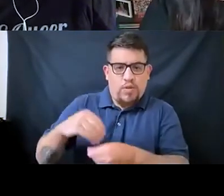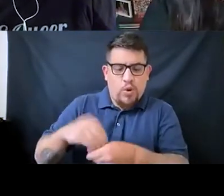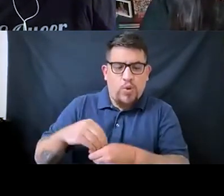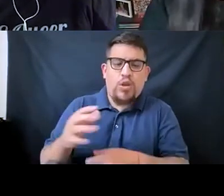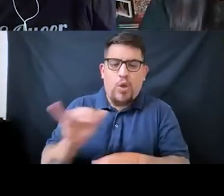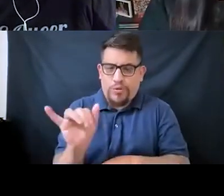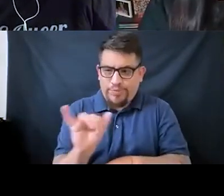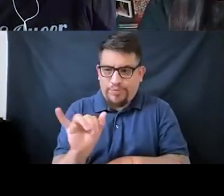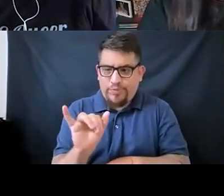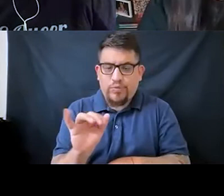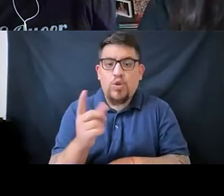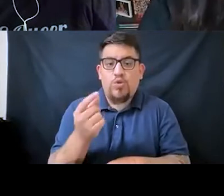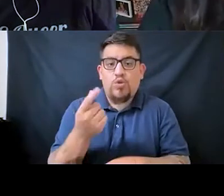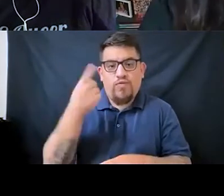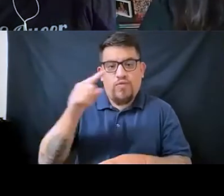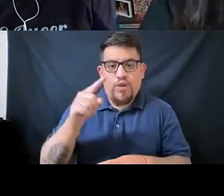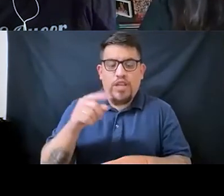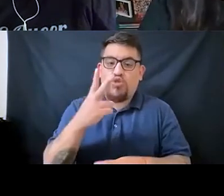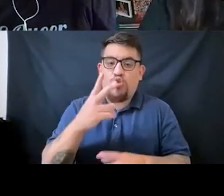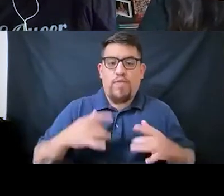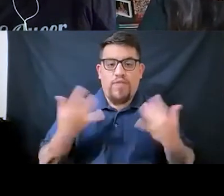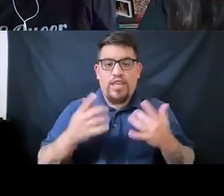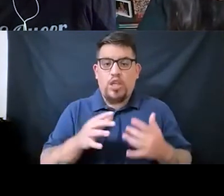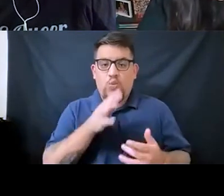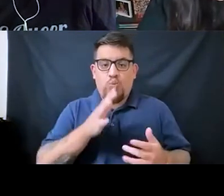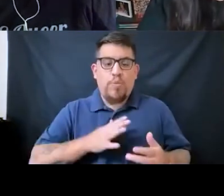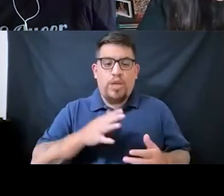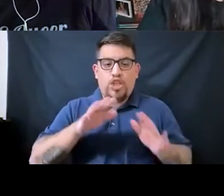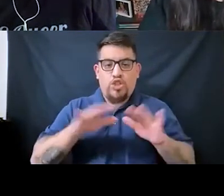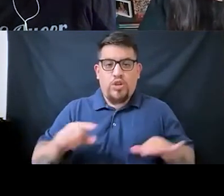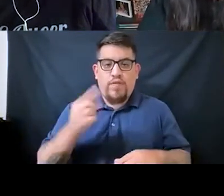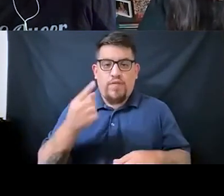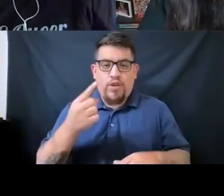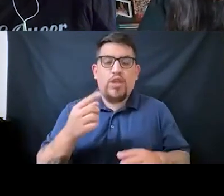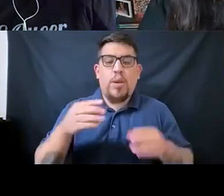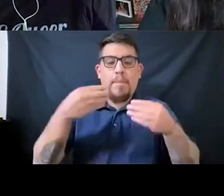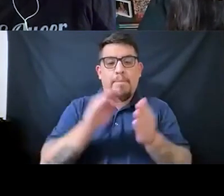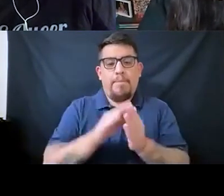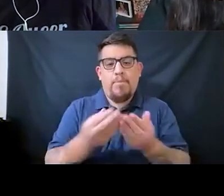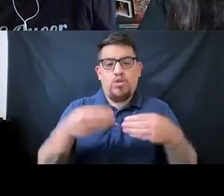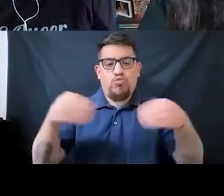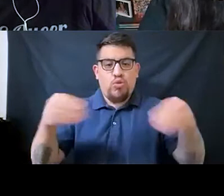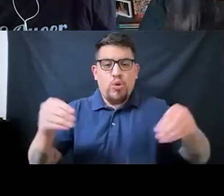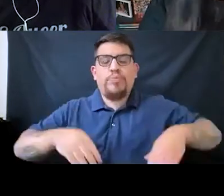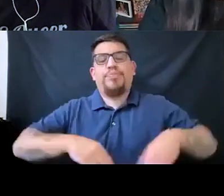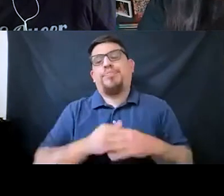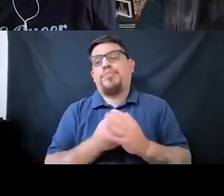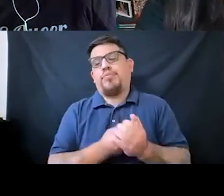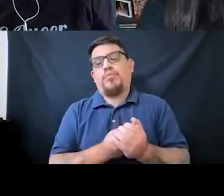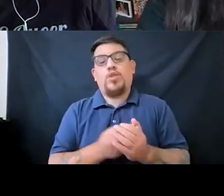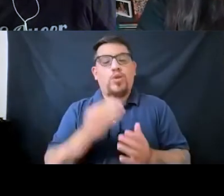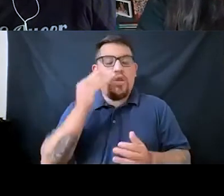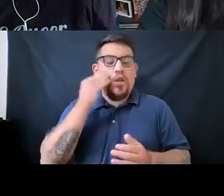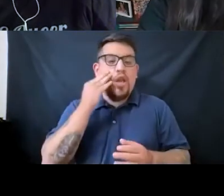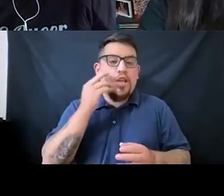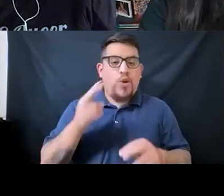done for our past two events at Women and Children's First and Loyalty Bookstore. And, you know, to piggyback